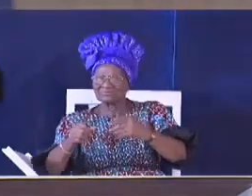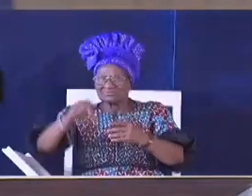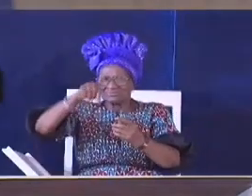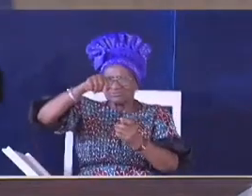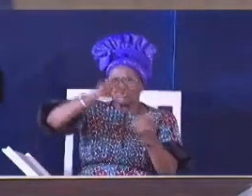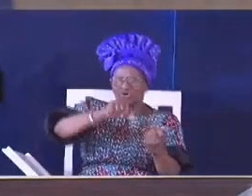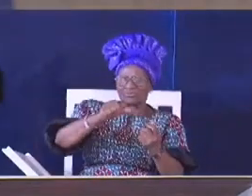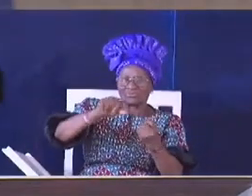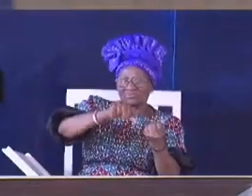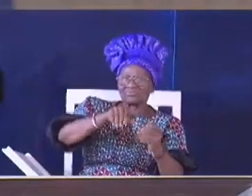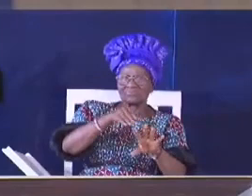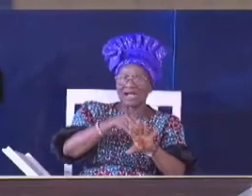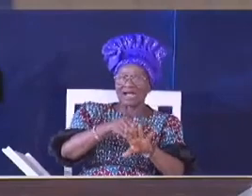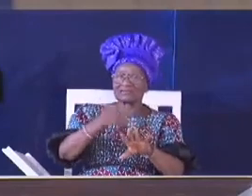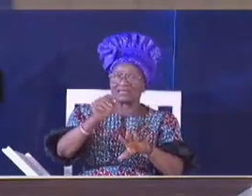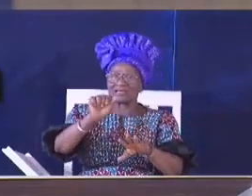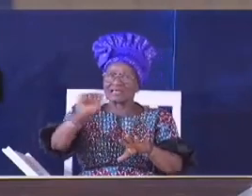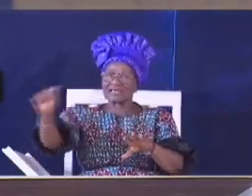time.